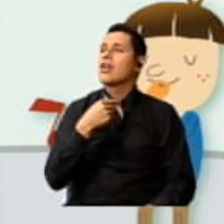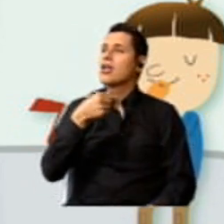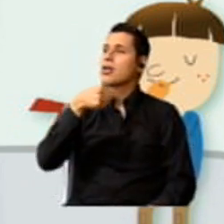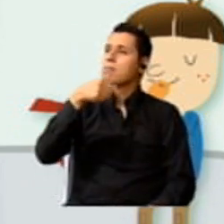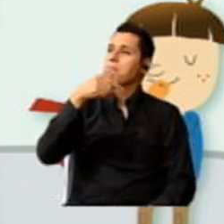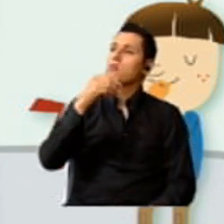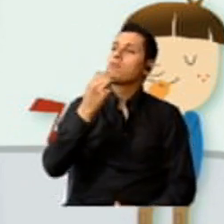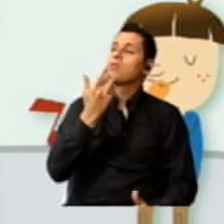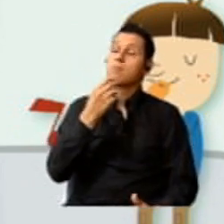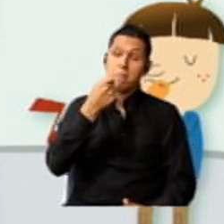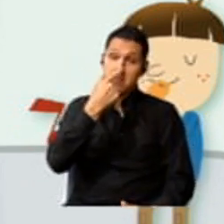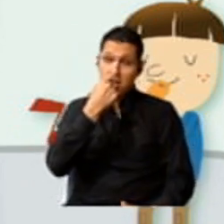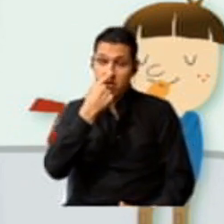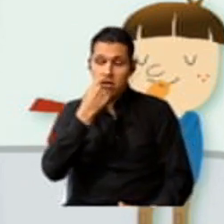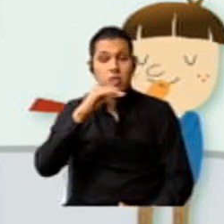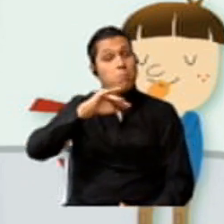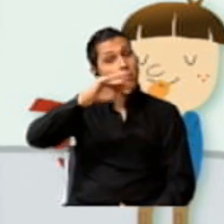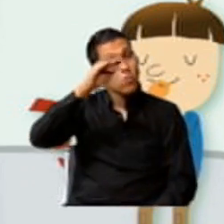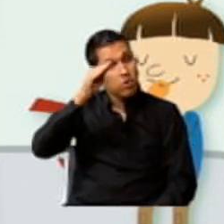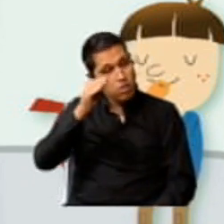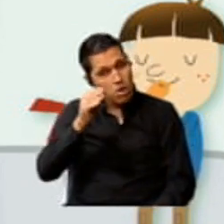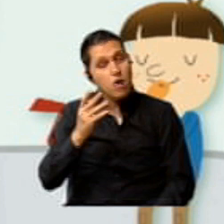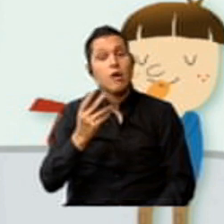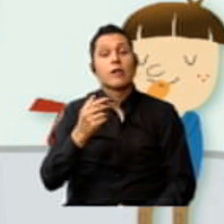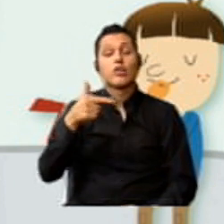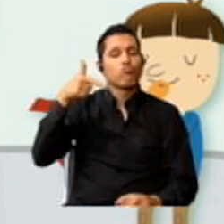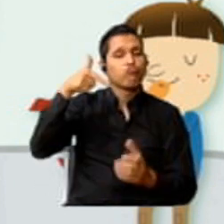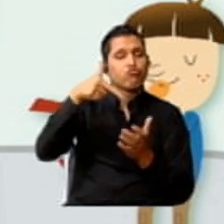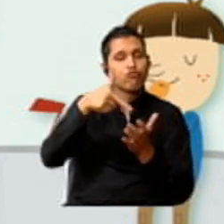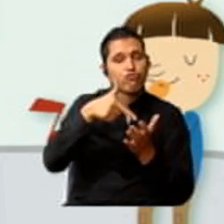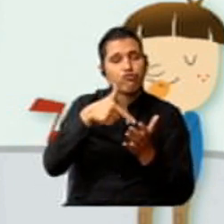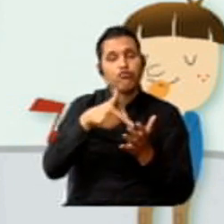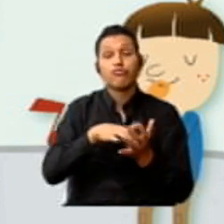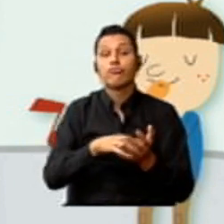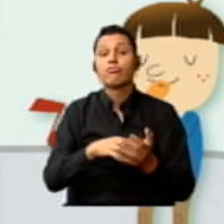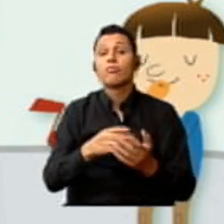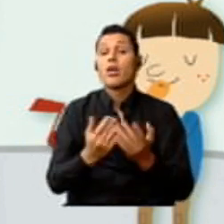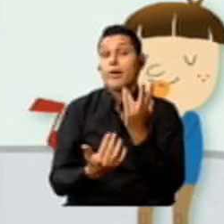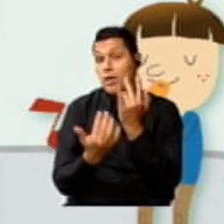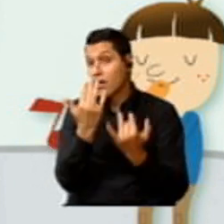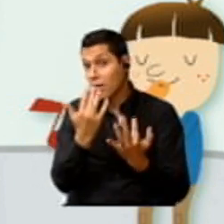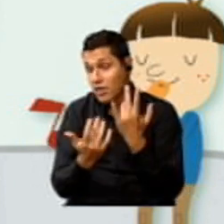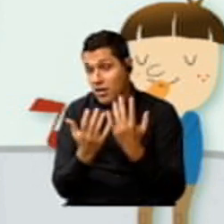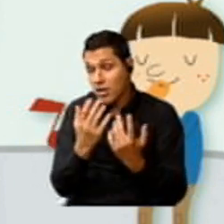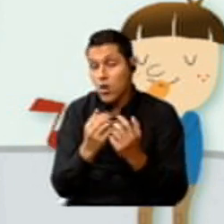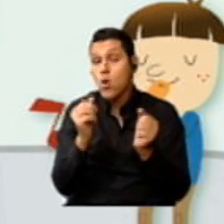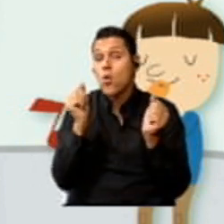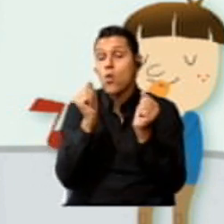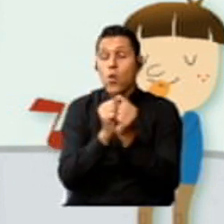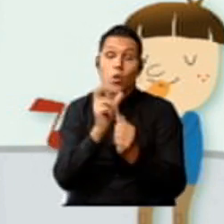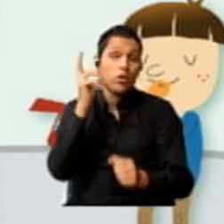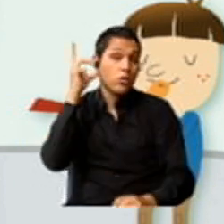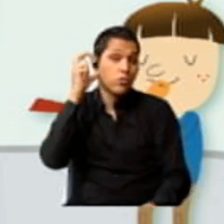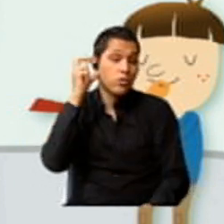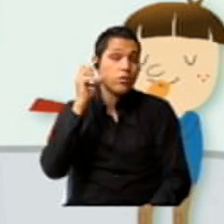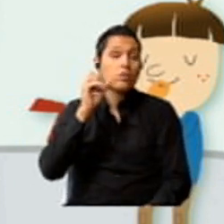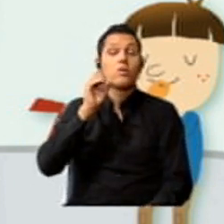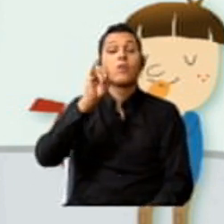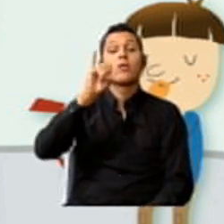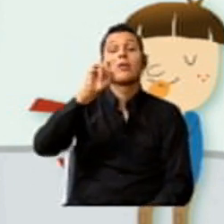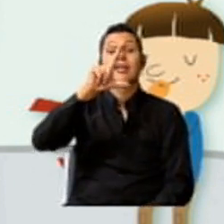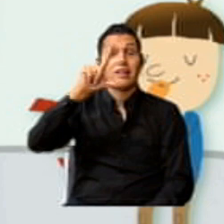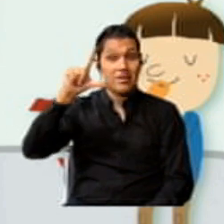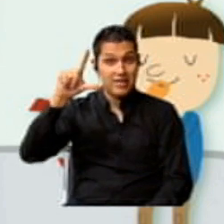peel, heel, drill, and grill with the sound